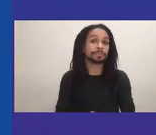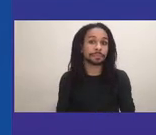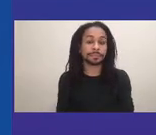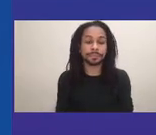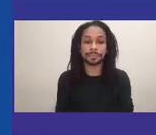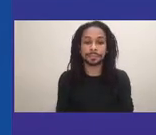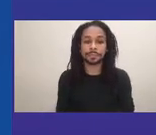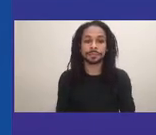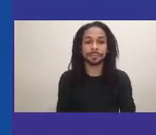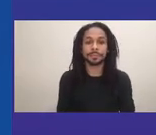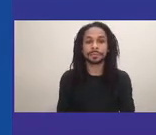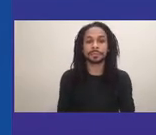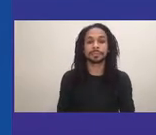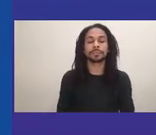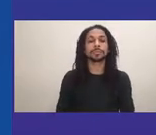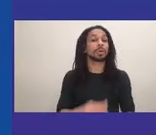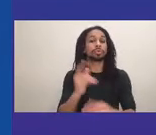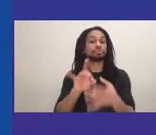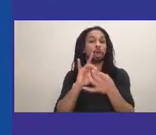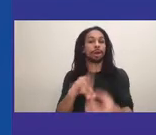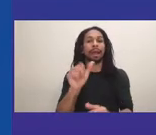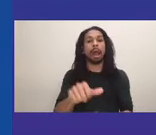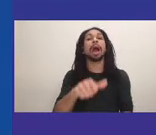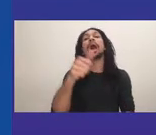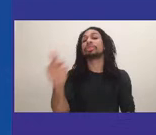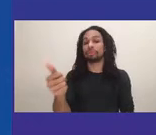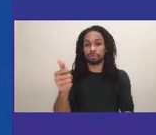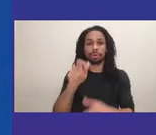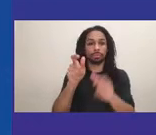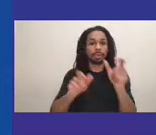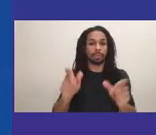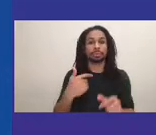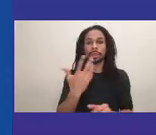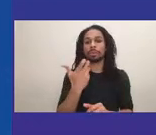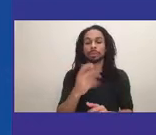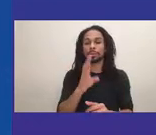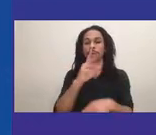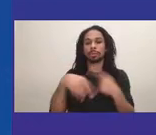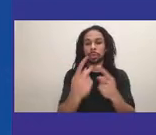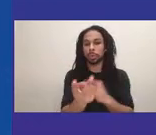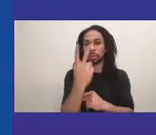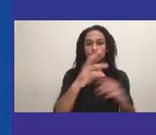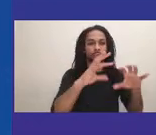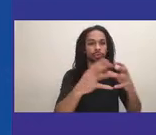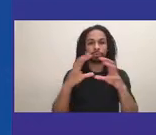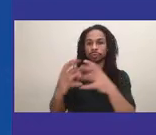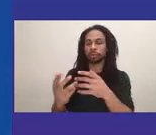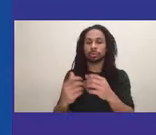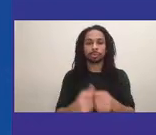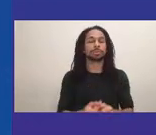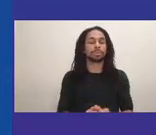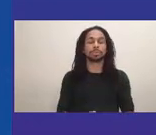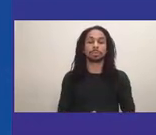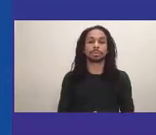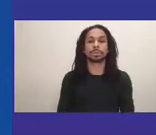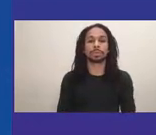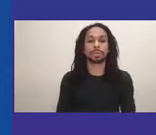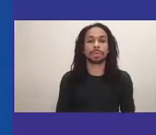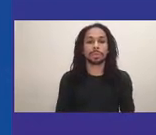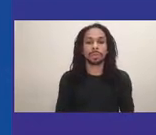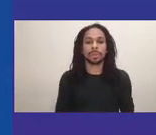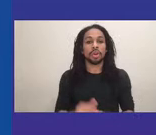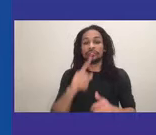So when it comes to other people, I want to address two groups primarily. And first